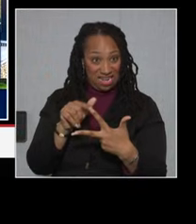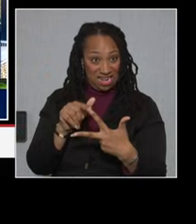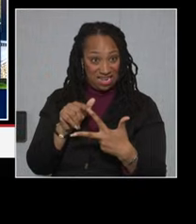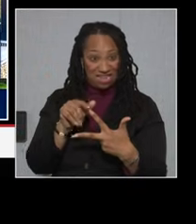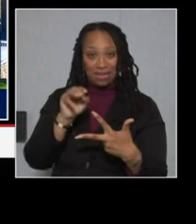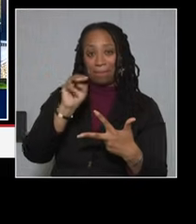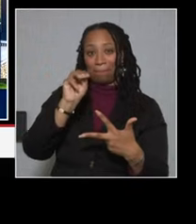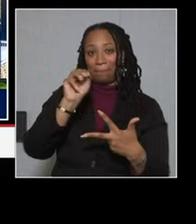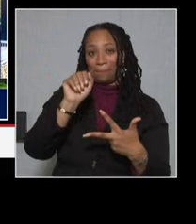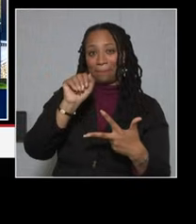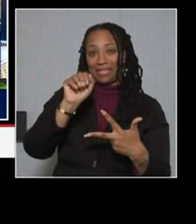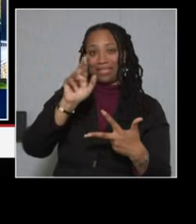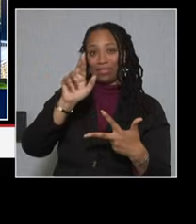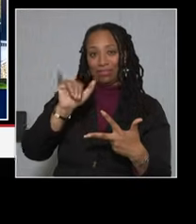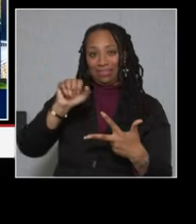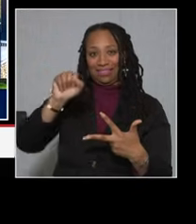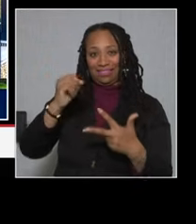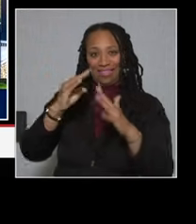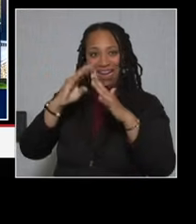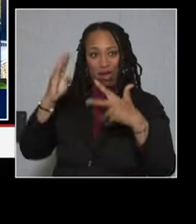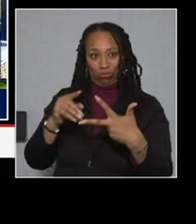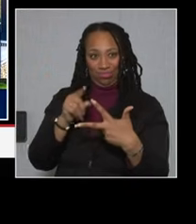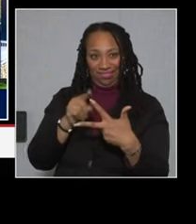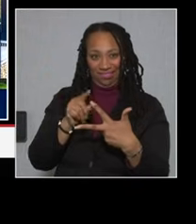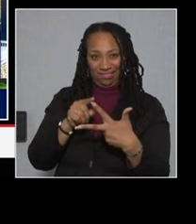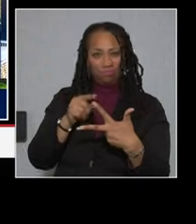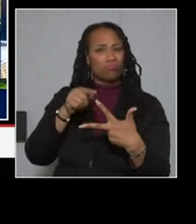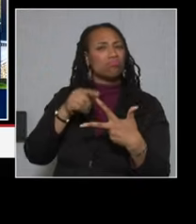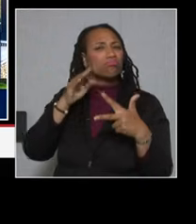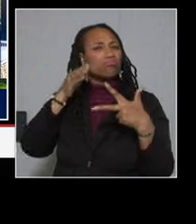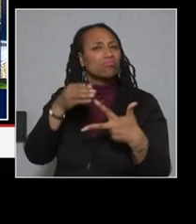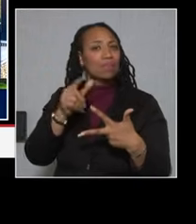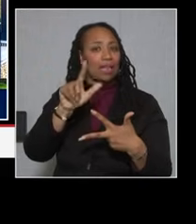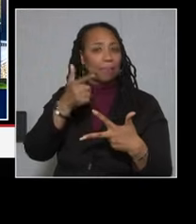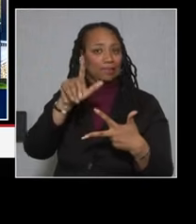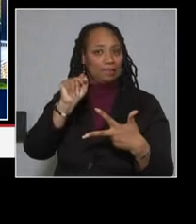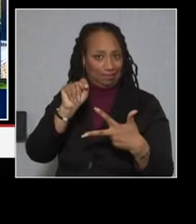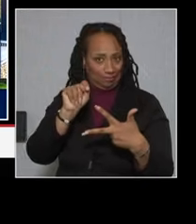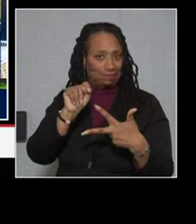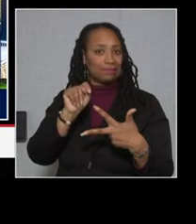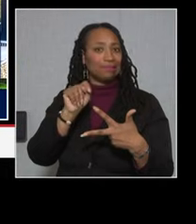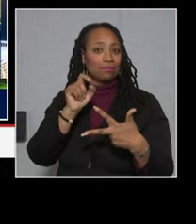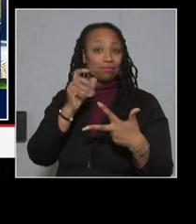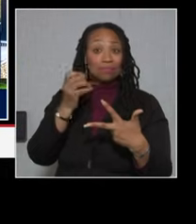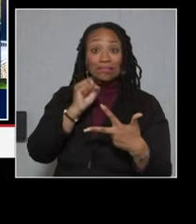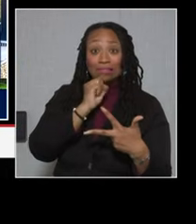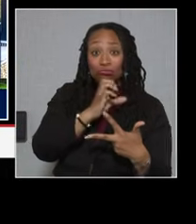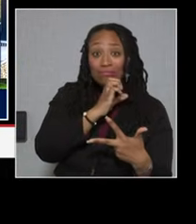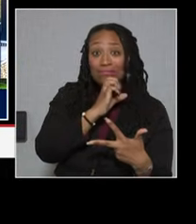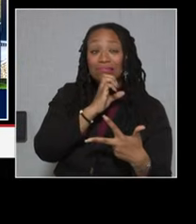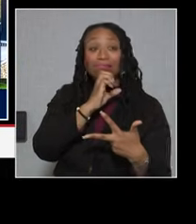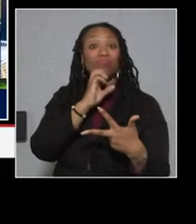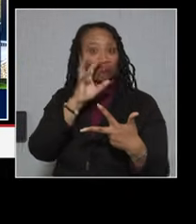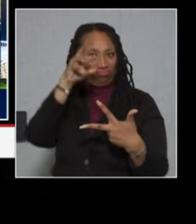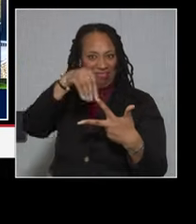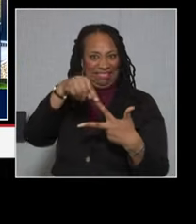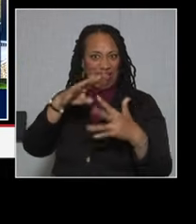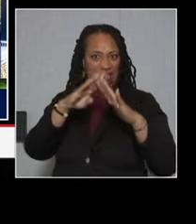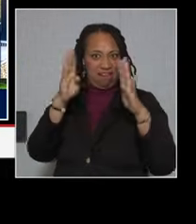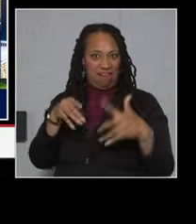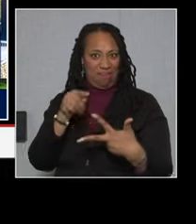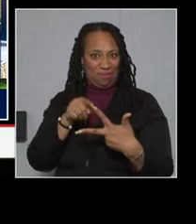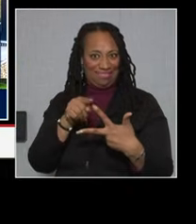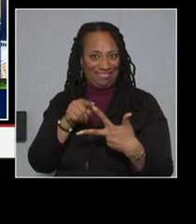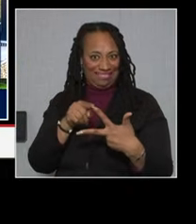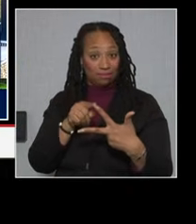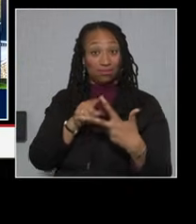the first Anna Townhomes, a DEMPED project that created new affordable transit-adjacent homeownership opportunities. And just down the road,